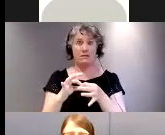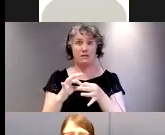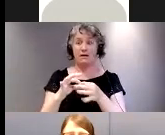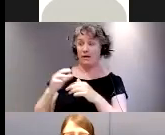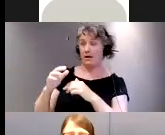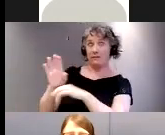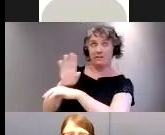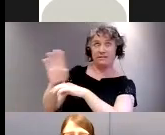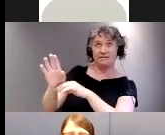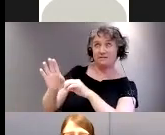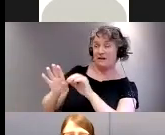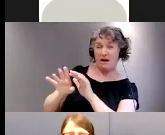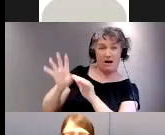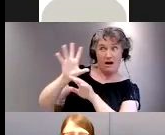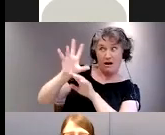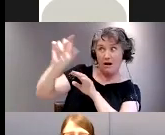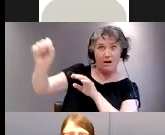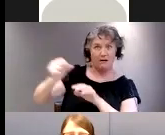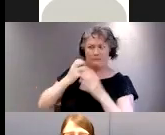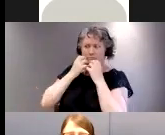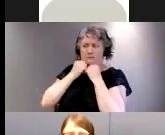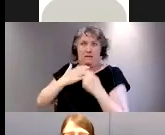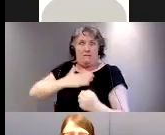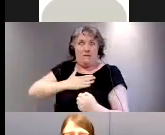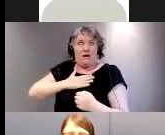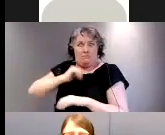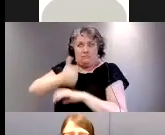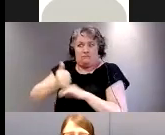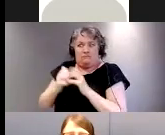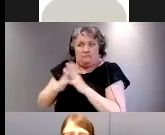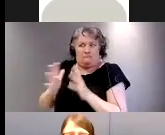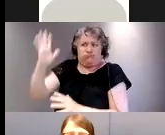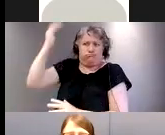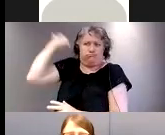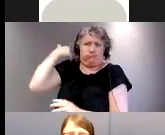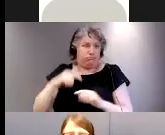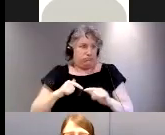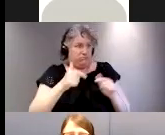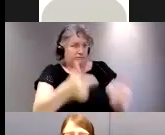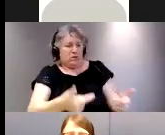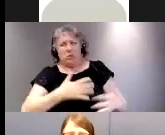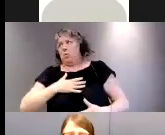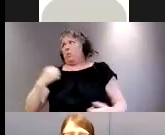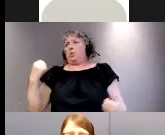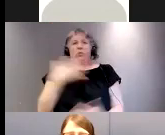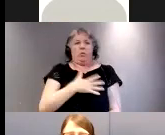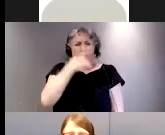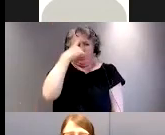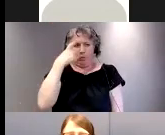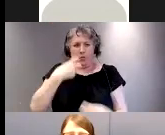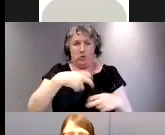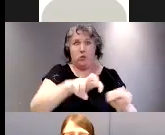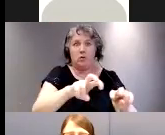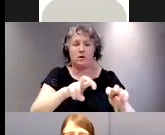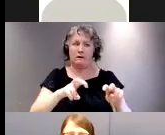those grandparents, right? And they're their babies too. And handing it off is a very challenging thing. And what does that handoff look like?